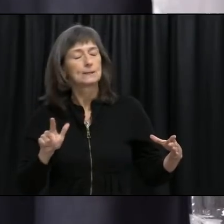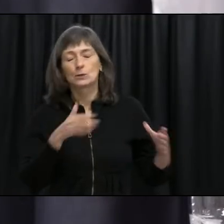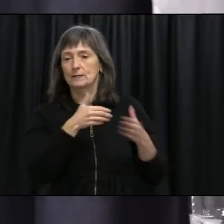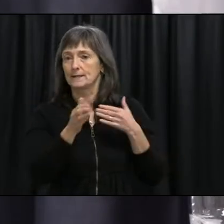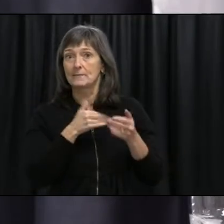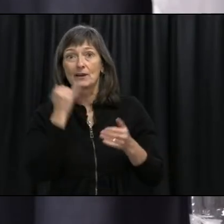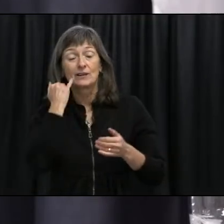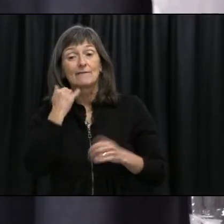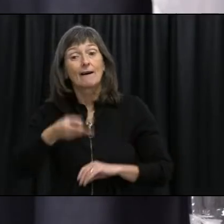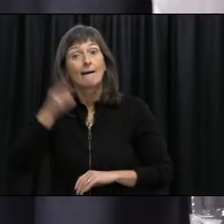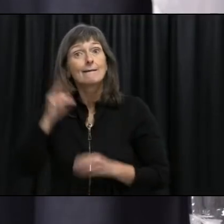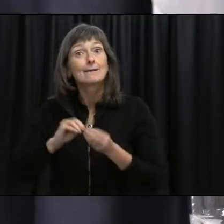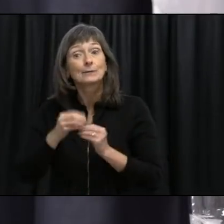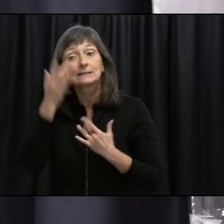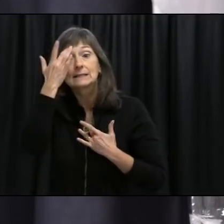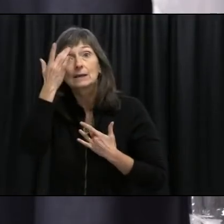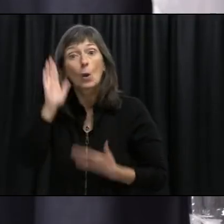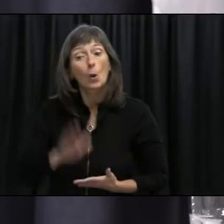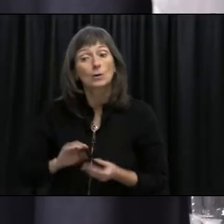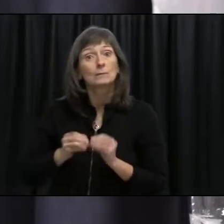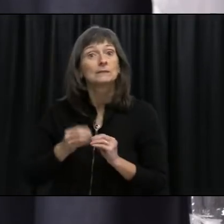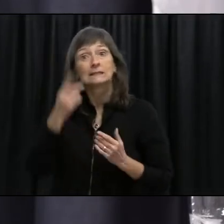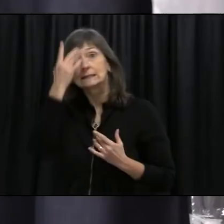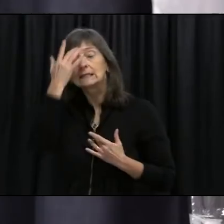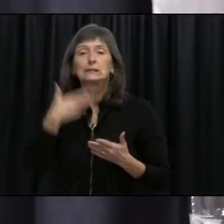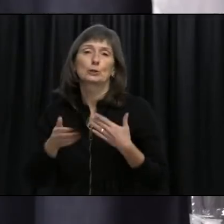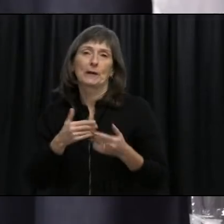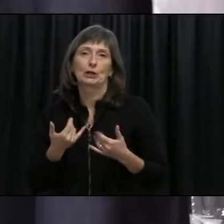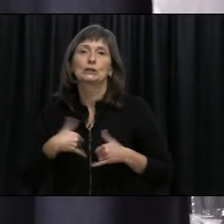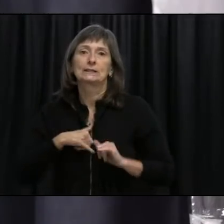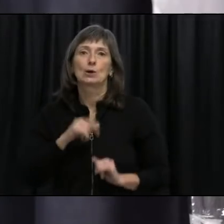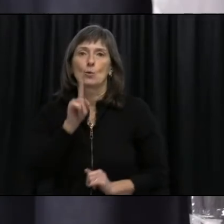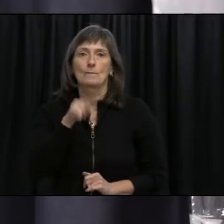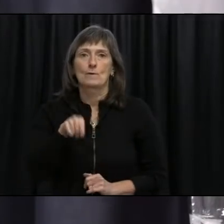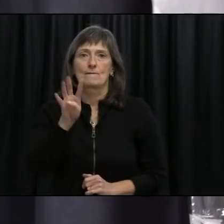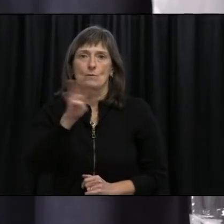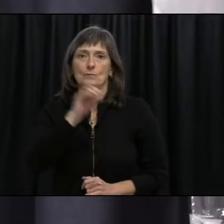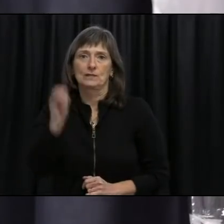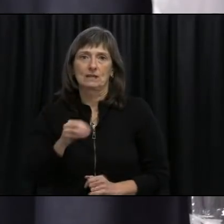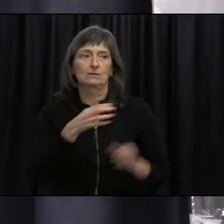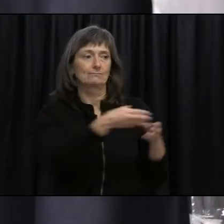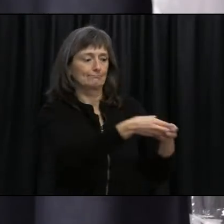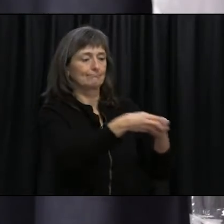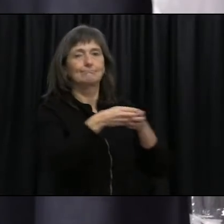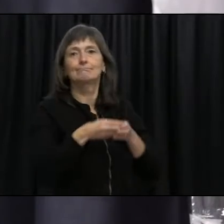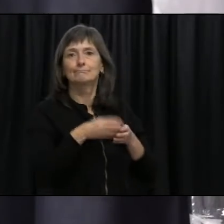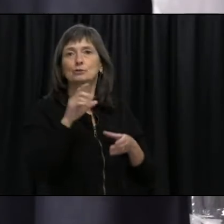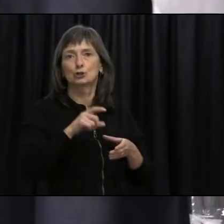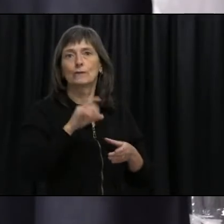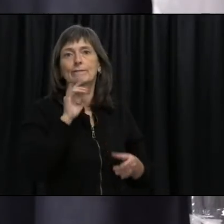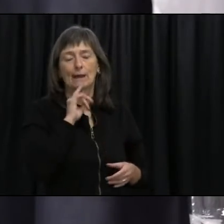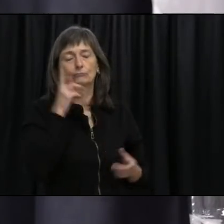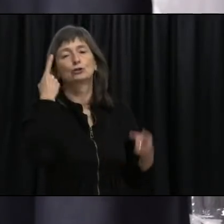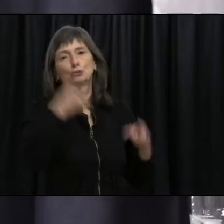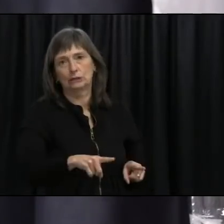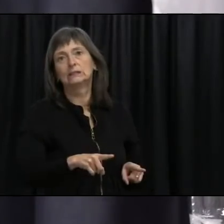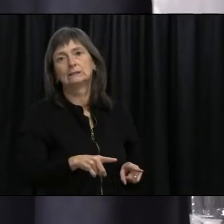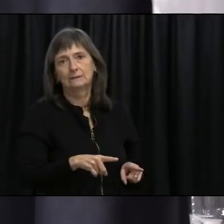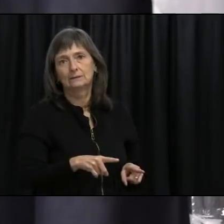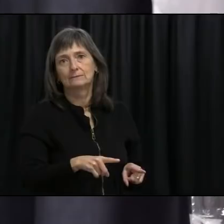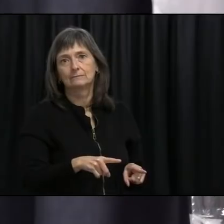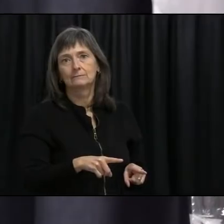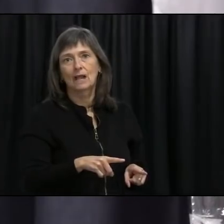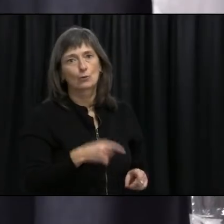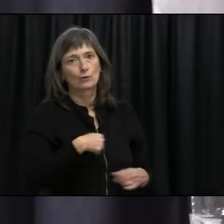get that allocation. So as the feds get their doses, we get 1.4% of it. And we were